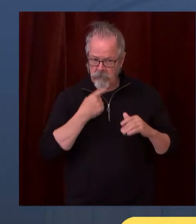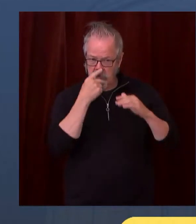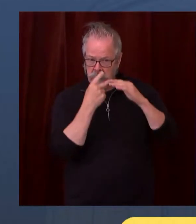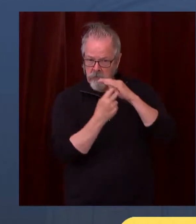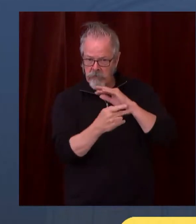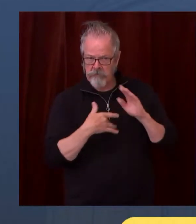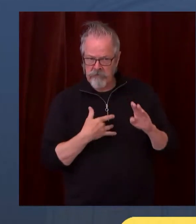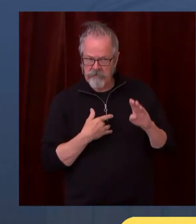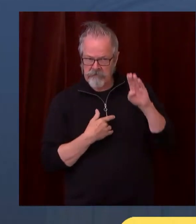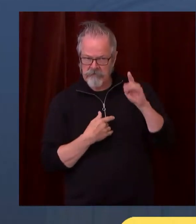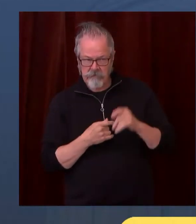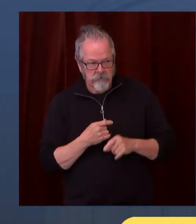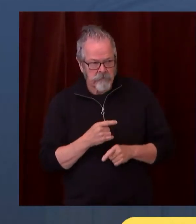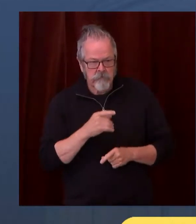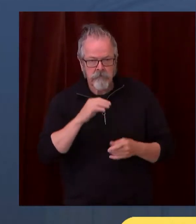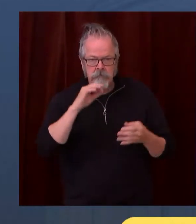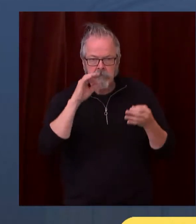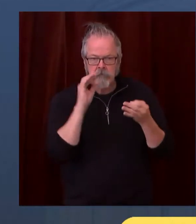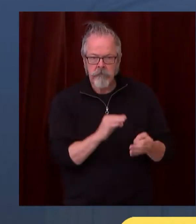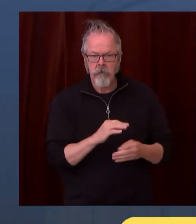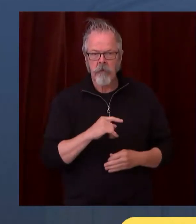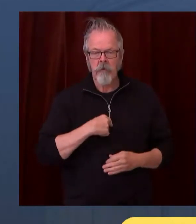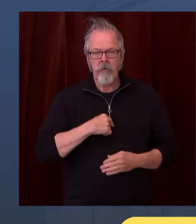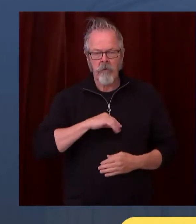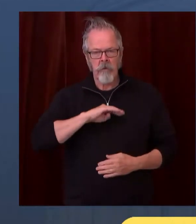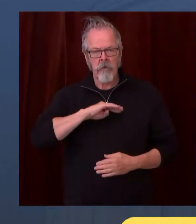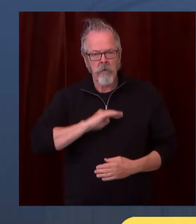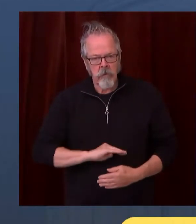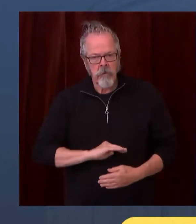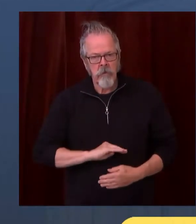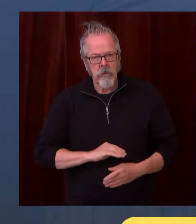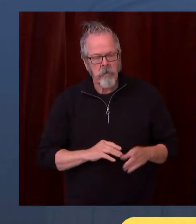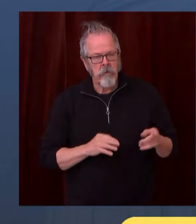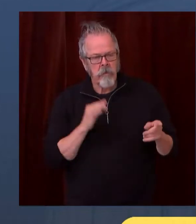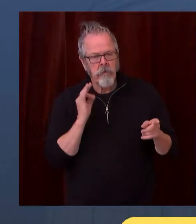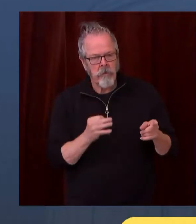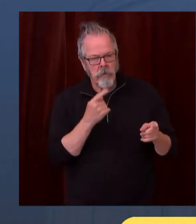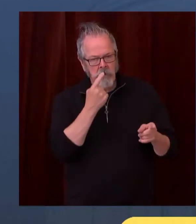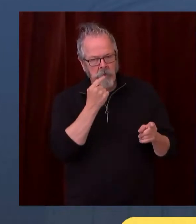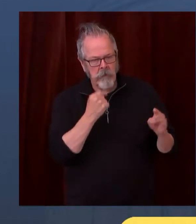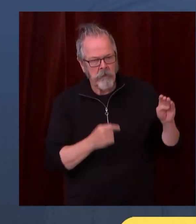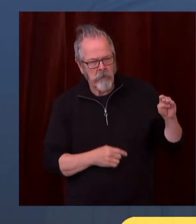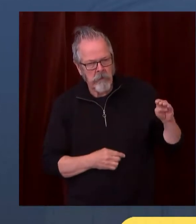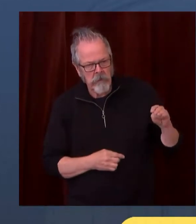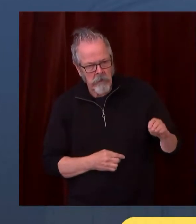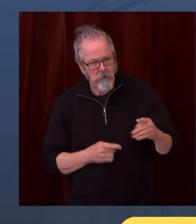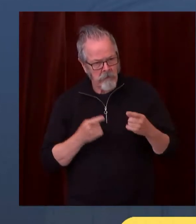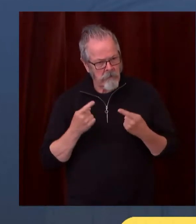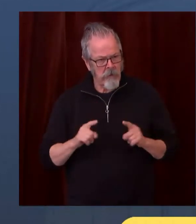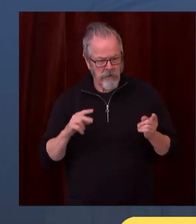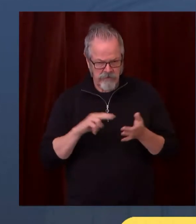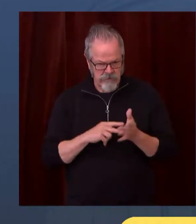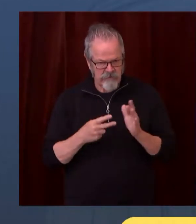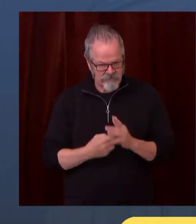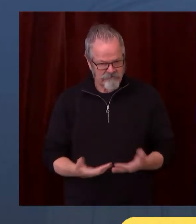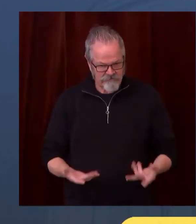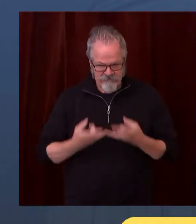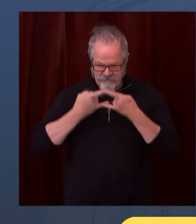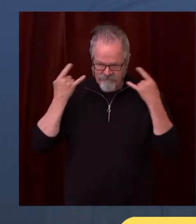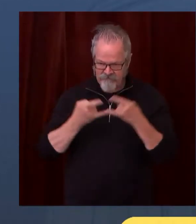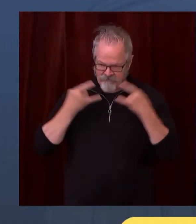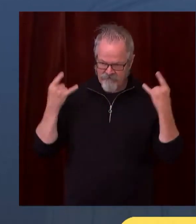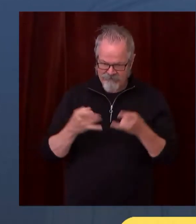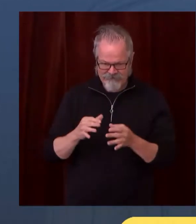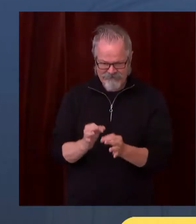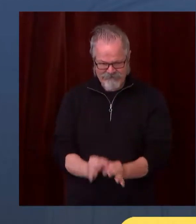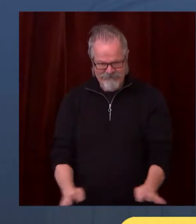was. So the point is, we're having some success. We are reducing the number of cases to some